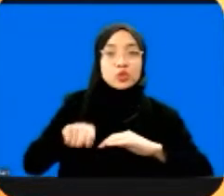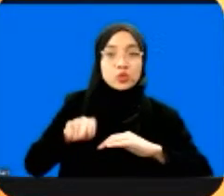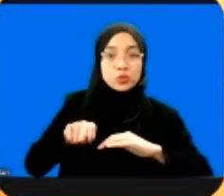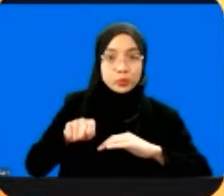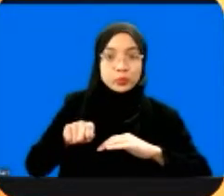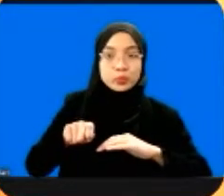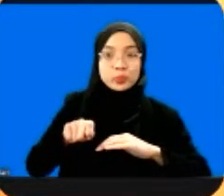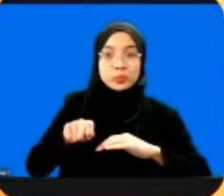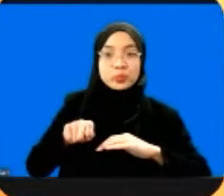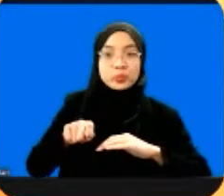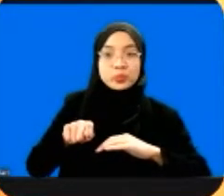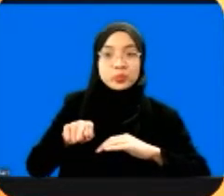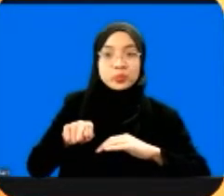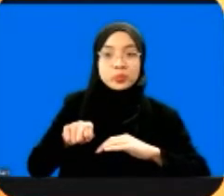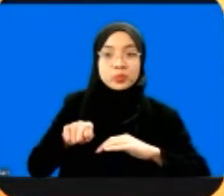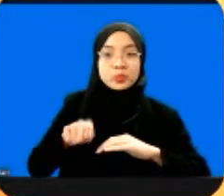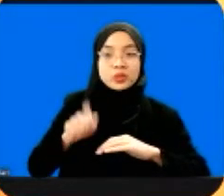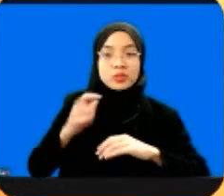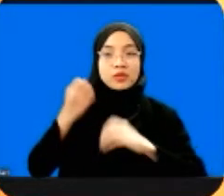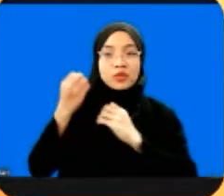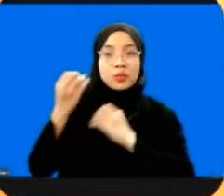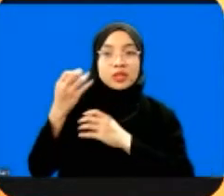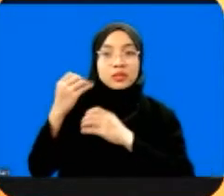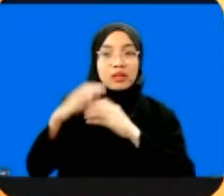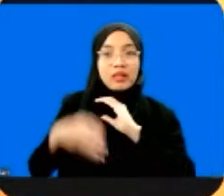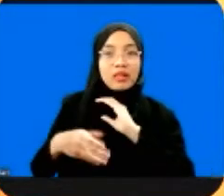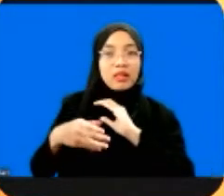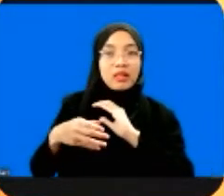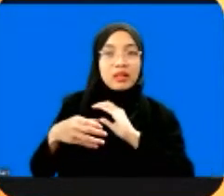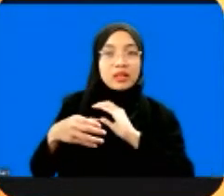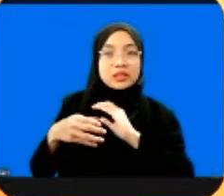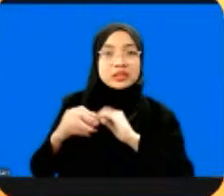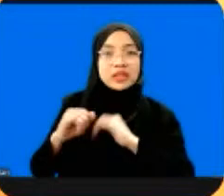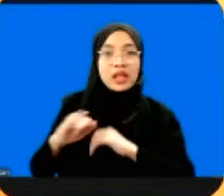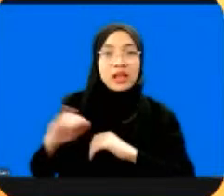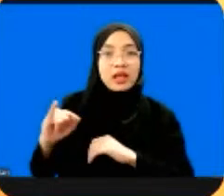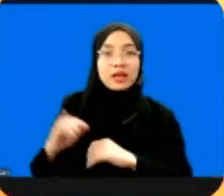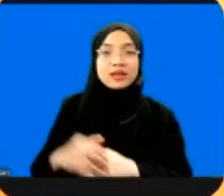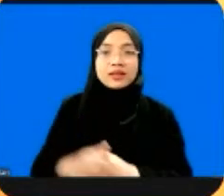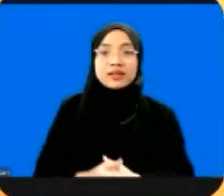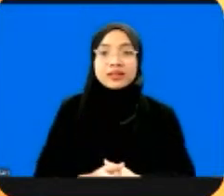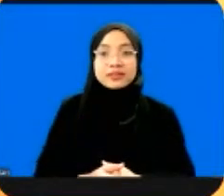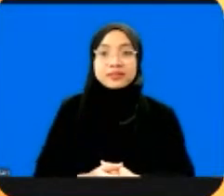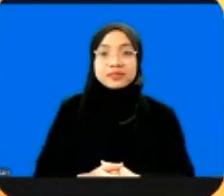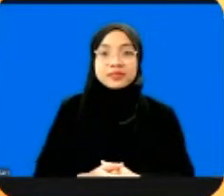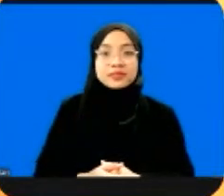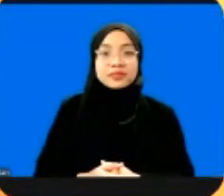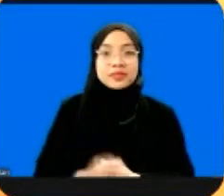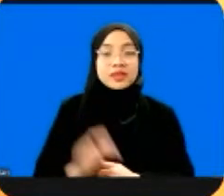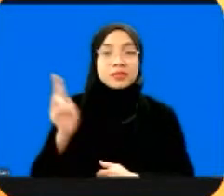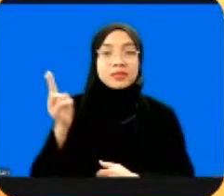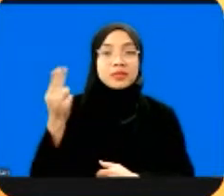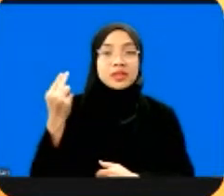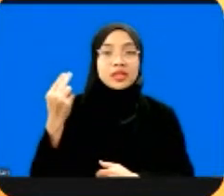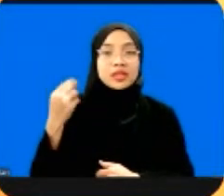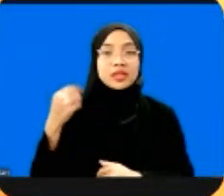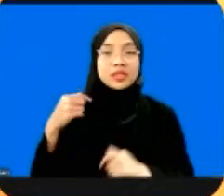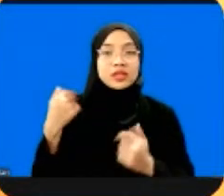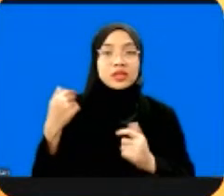General Park were granted compensation for false